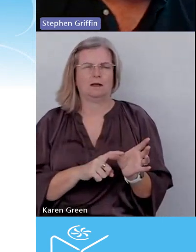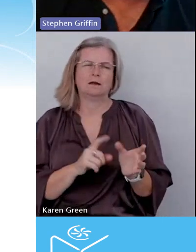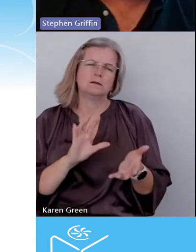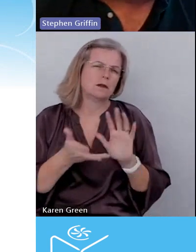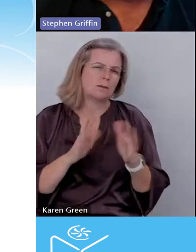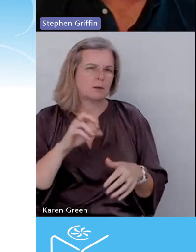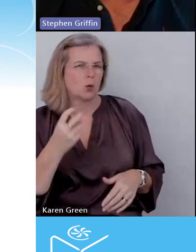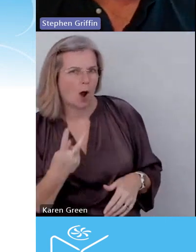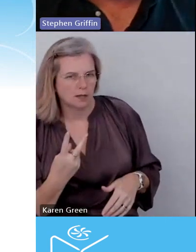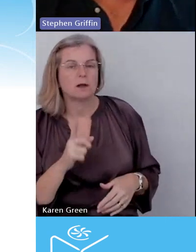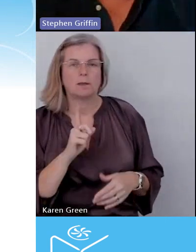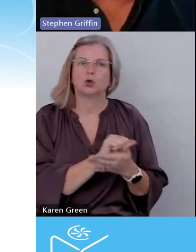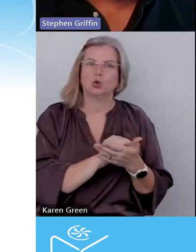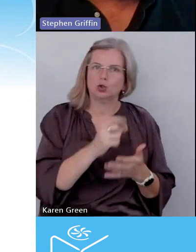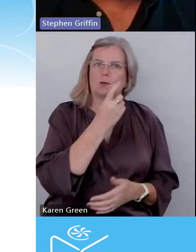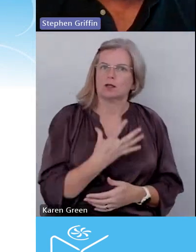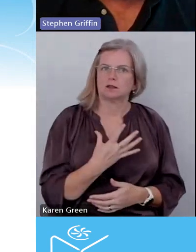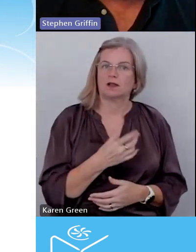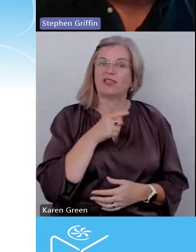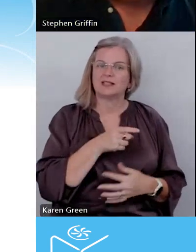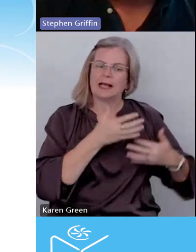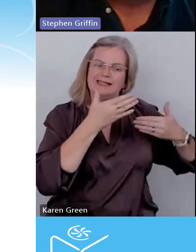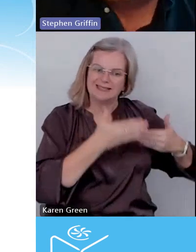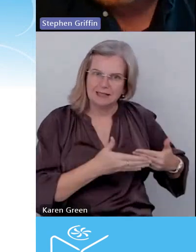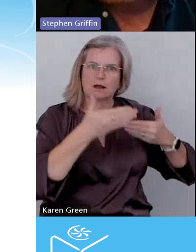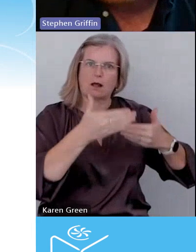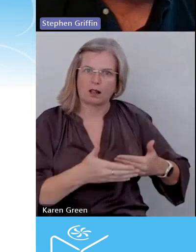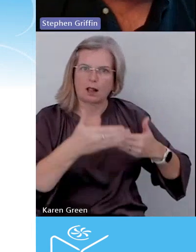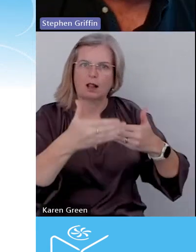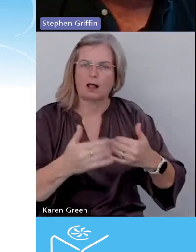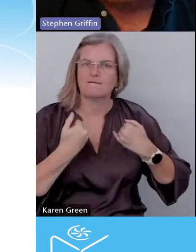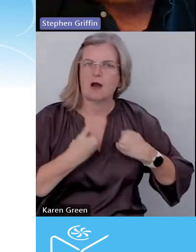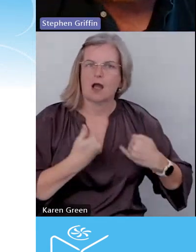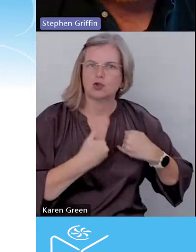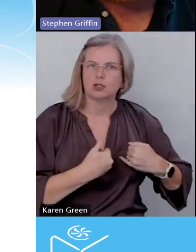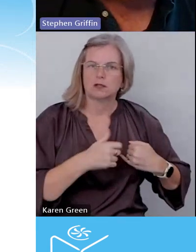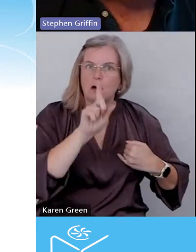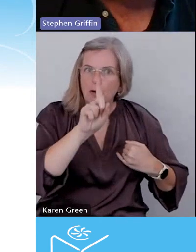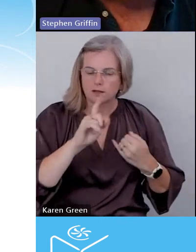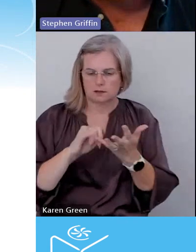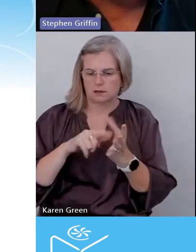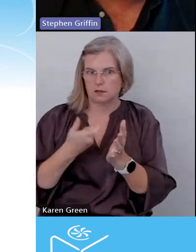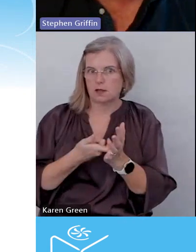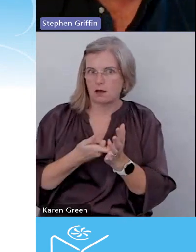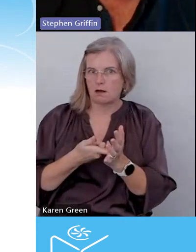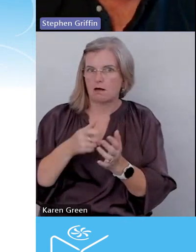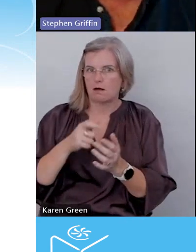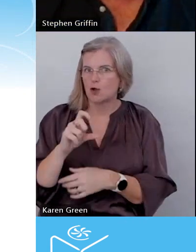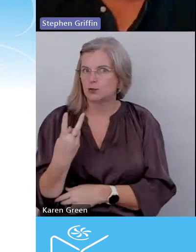winter, and we call them our seasonal viruses. However, SARS-CoV-2 doesn't behave this way.